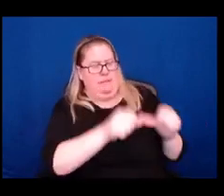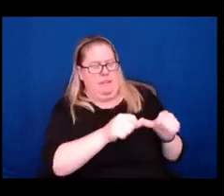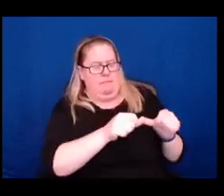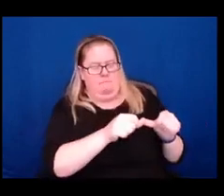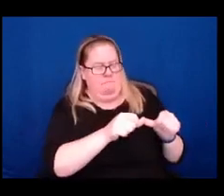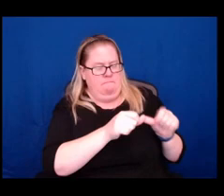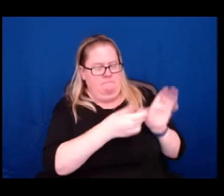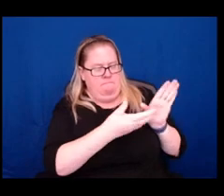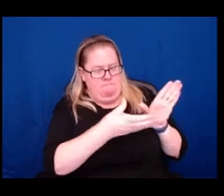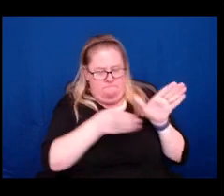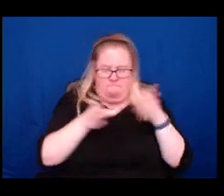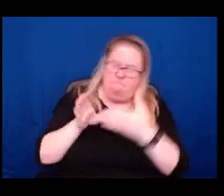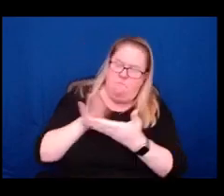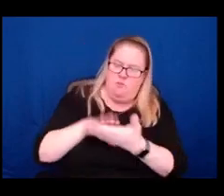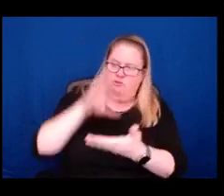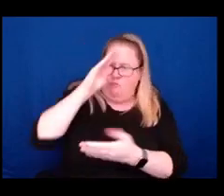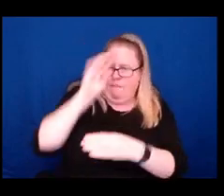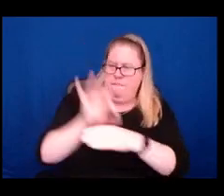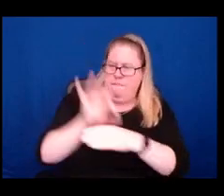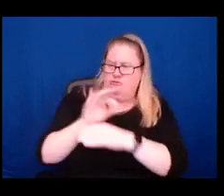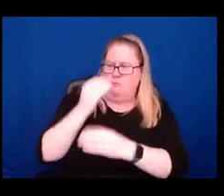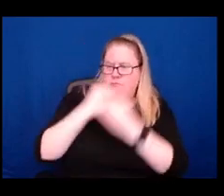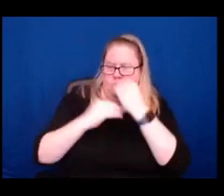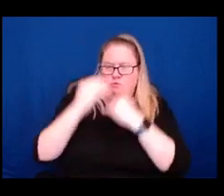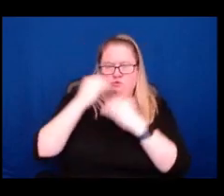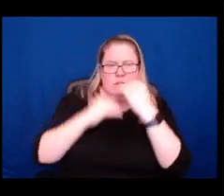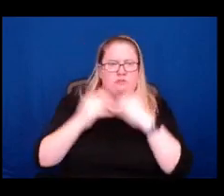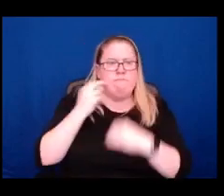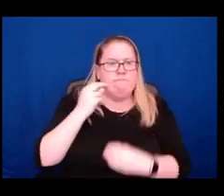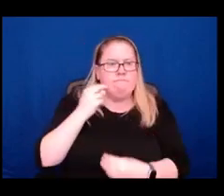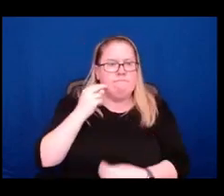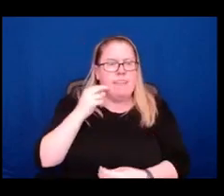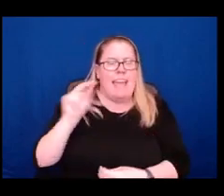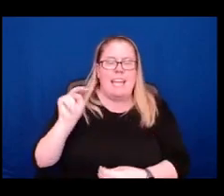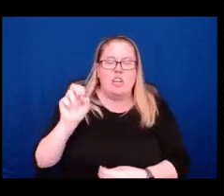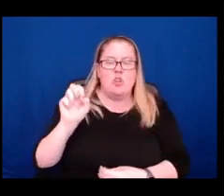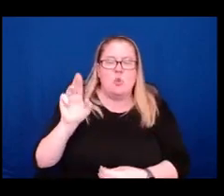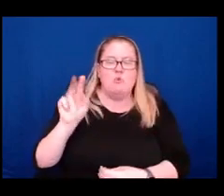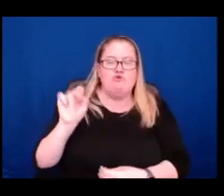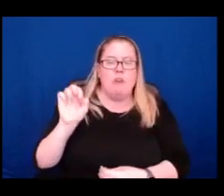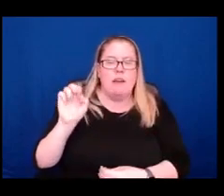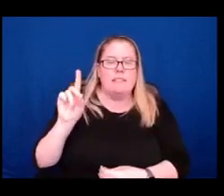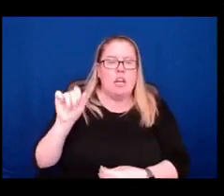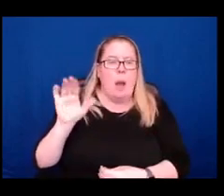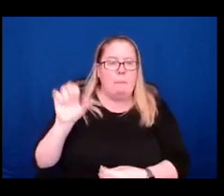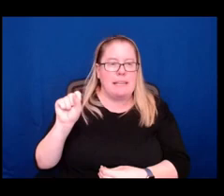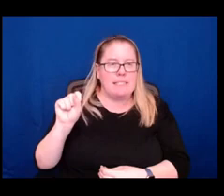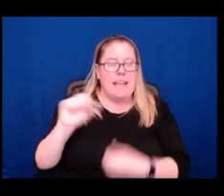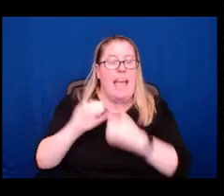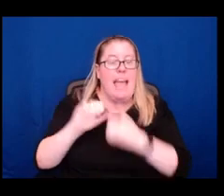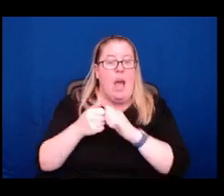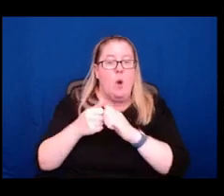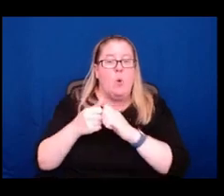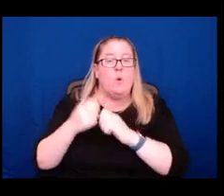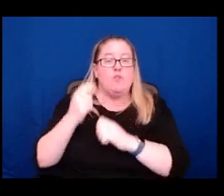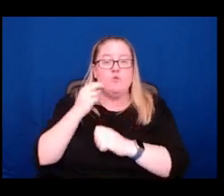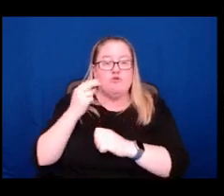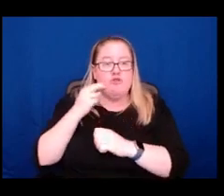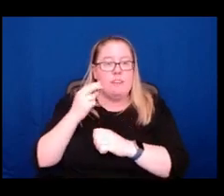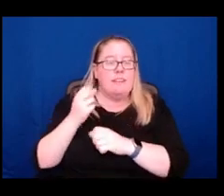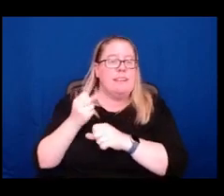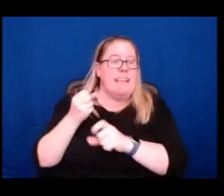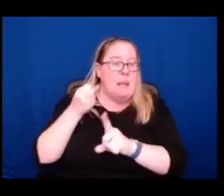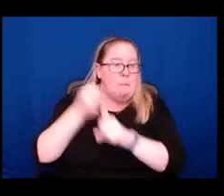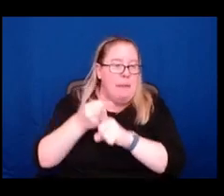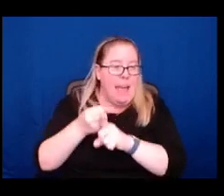course to learn about functional nutrition and nutrigenomics, which is how nutrition impacts genetic expression.